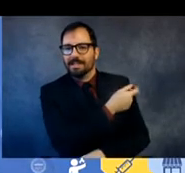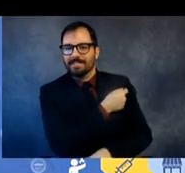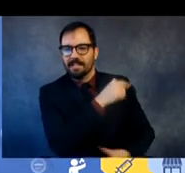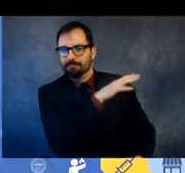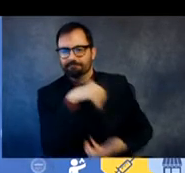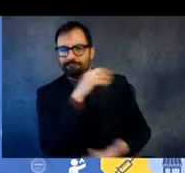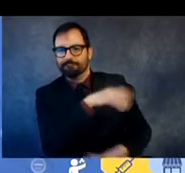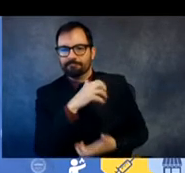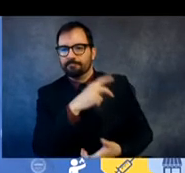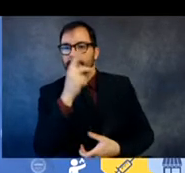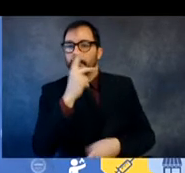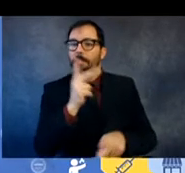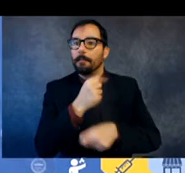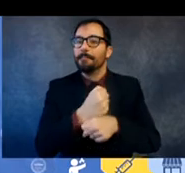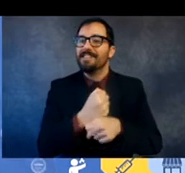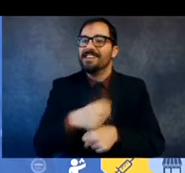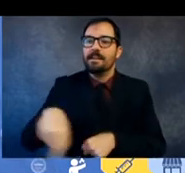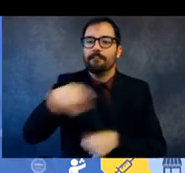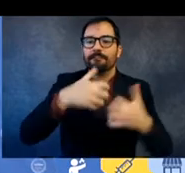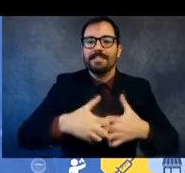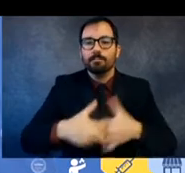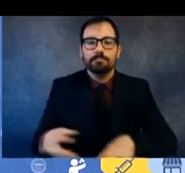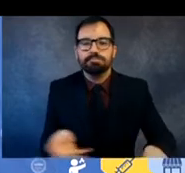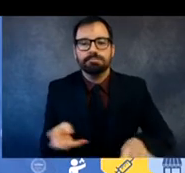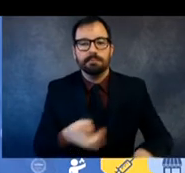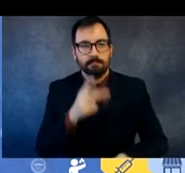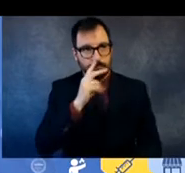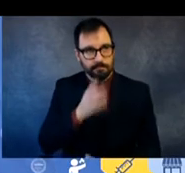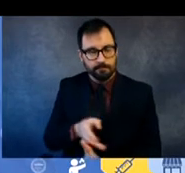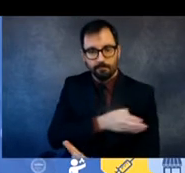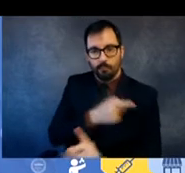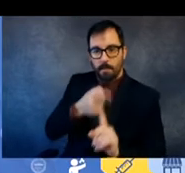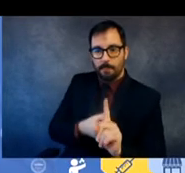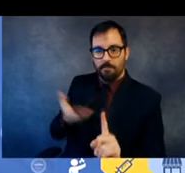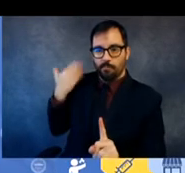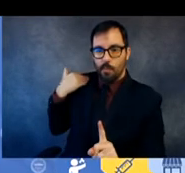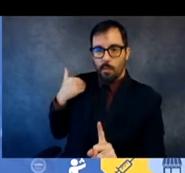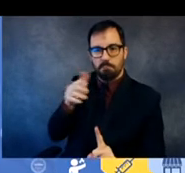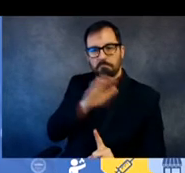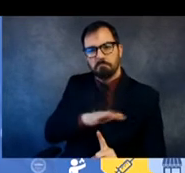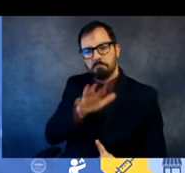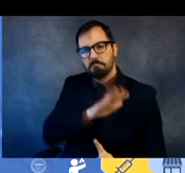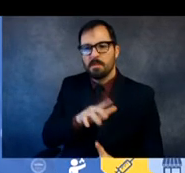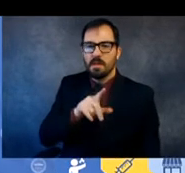month ago, we were probably seeing 108 to 130,000